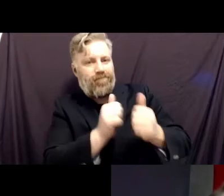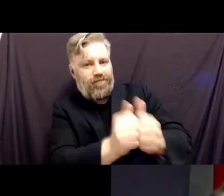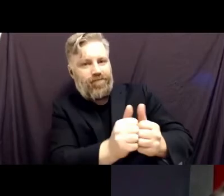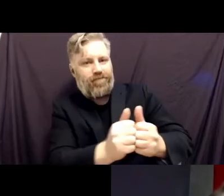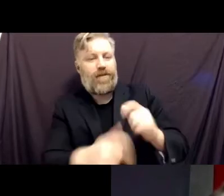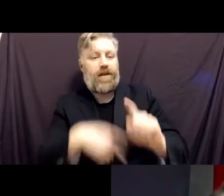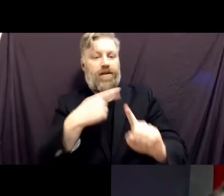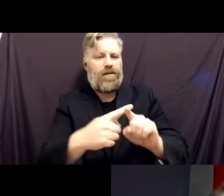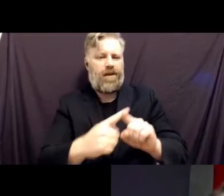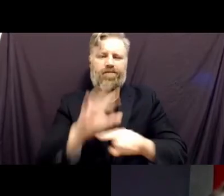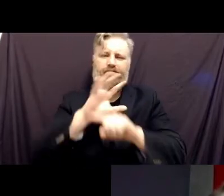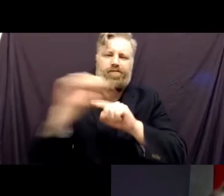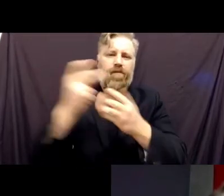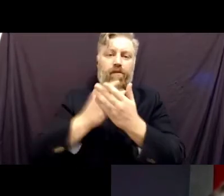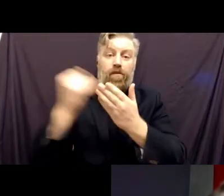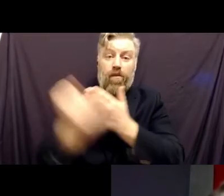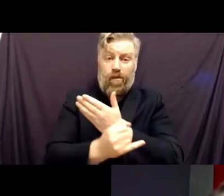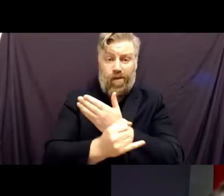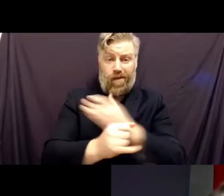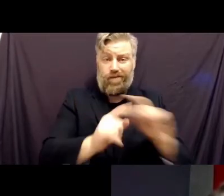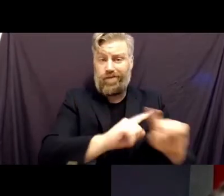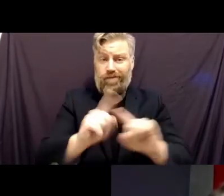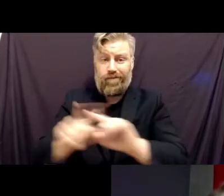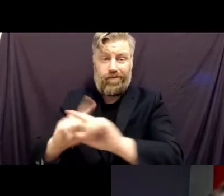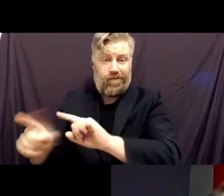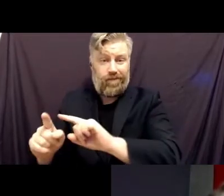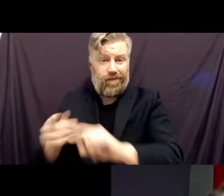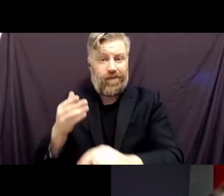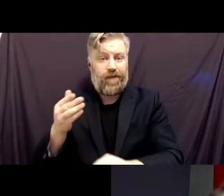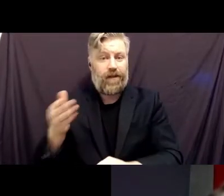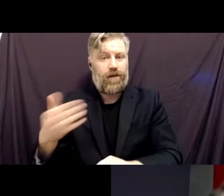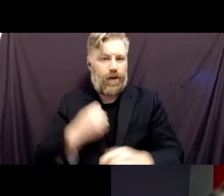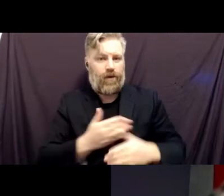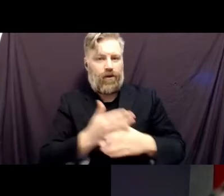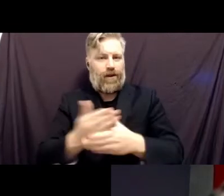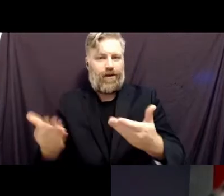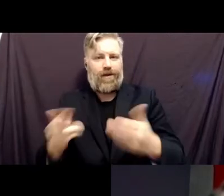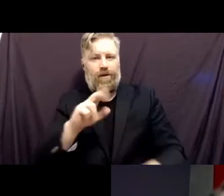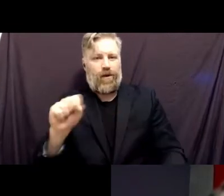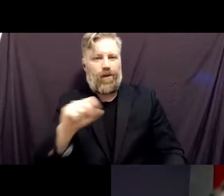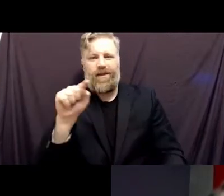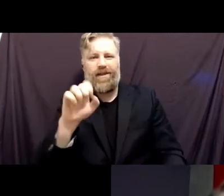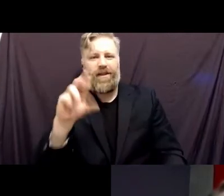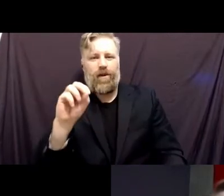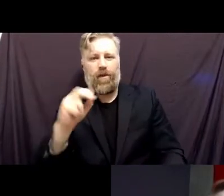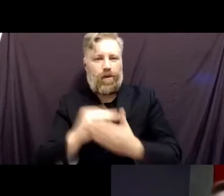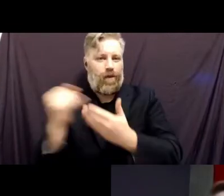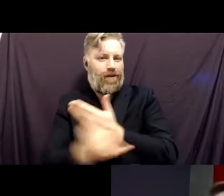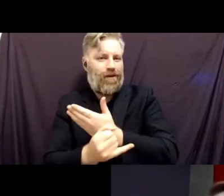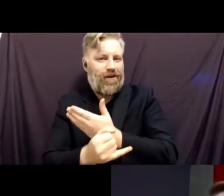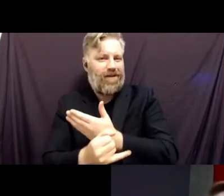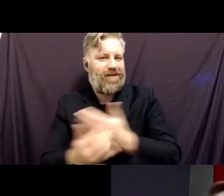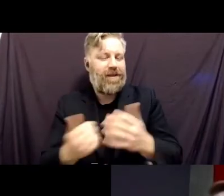that we have learned about at the Zero Project here in the US. And in fact, I just wanted to briefly tell you